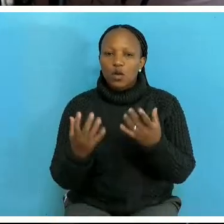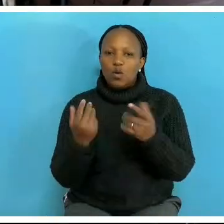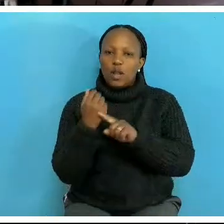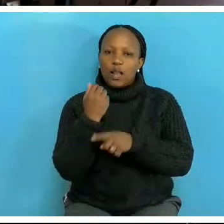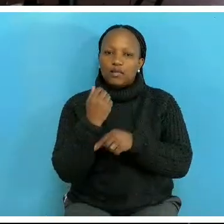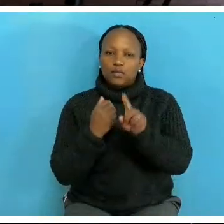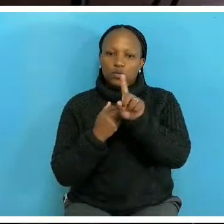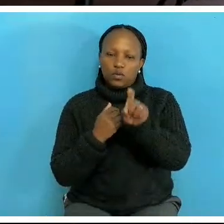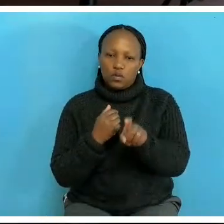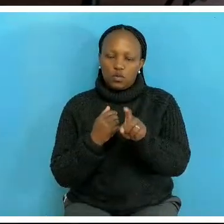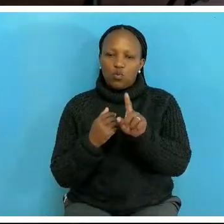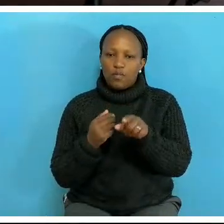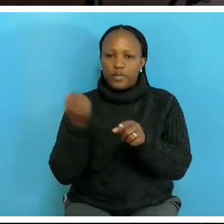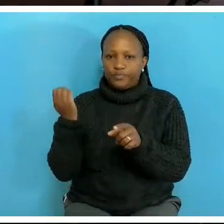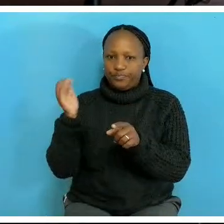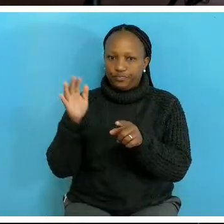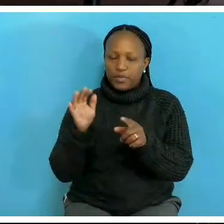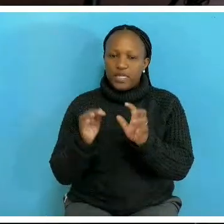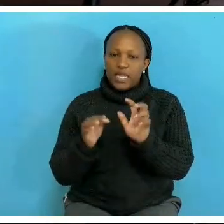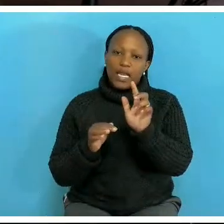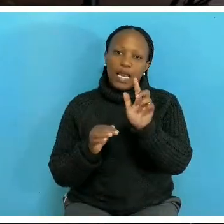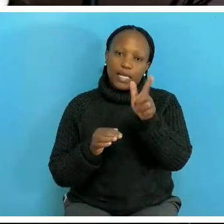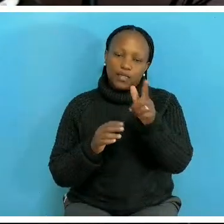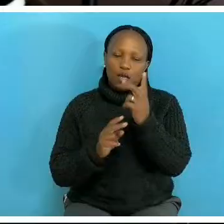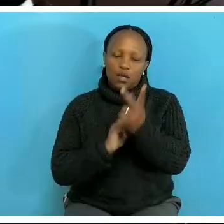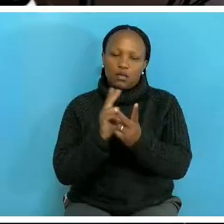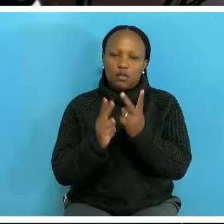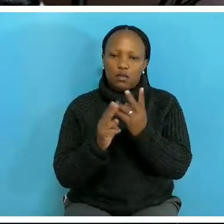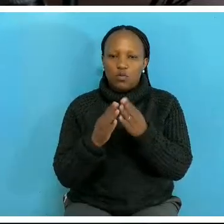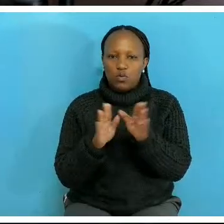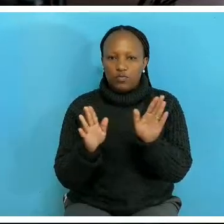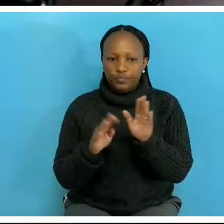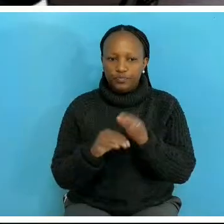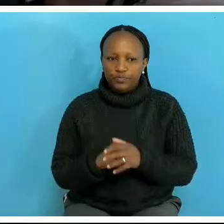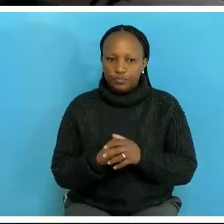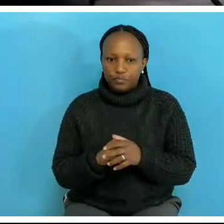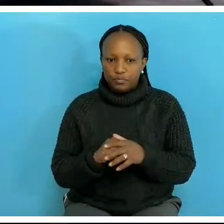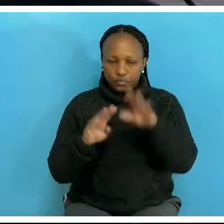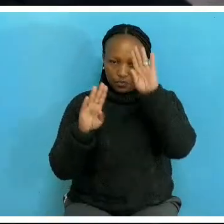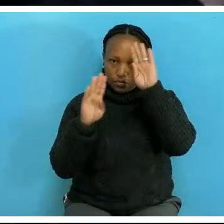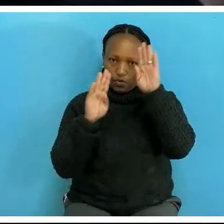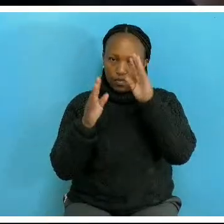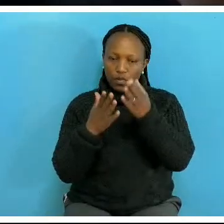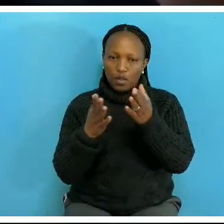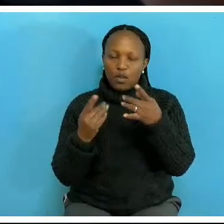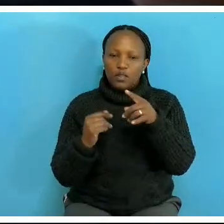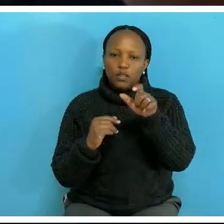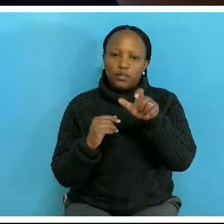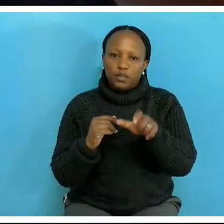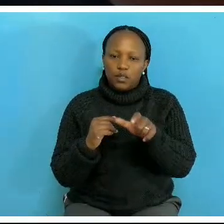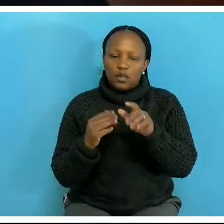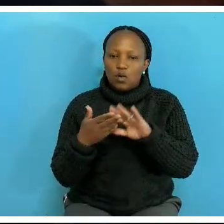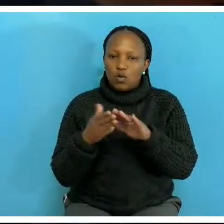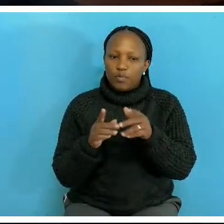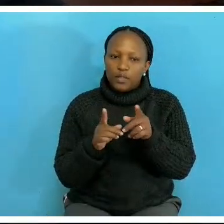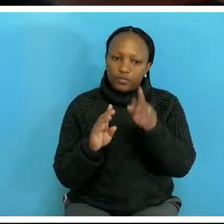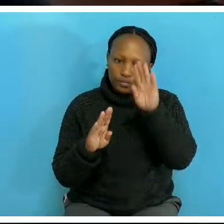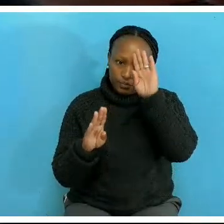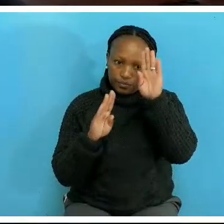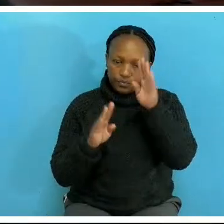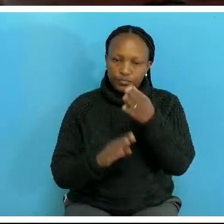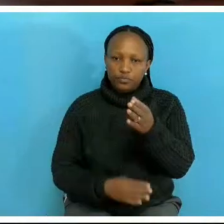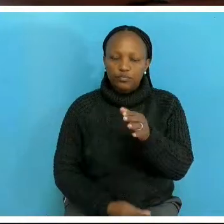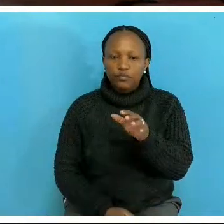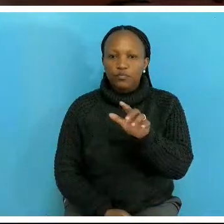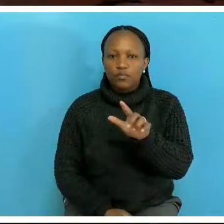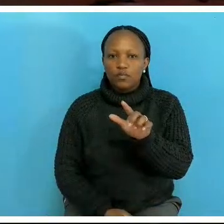open again for you to ask questions. Thank you. Good afternoon, Chair. Good afternoon, community. My name is Alan